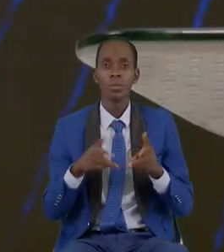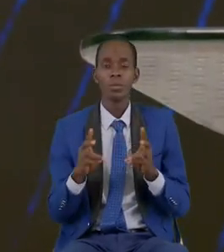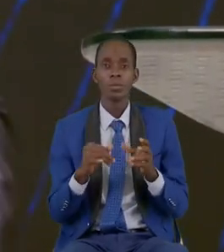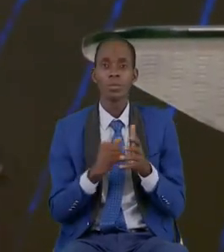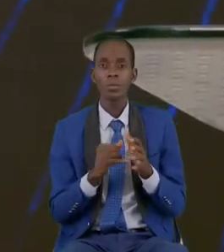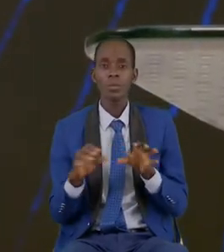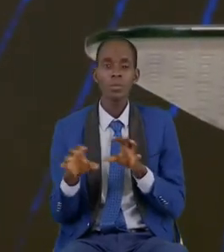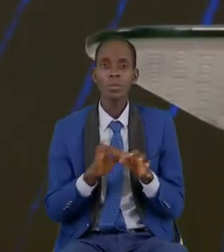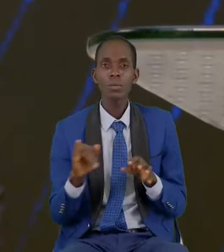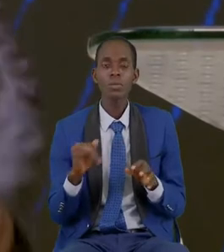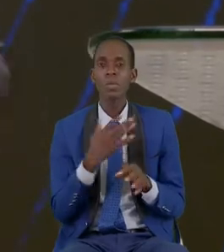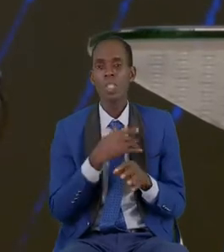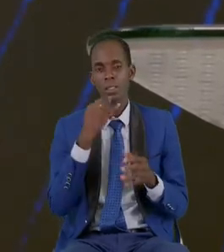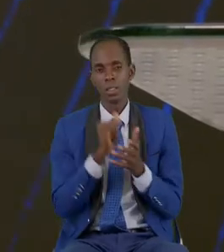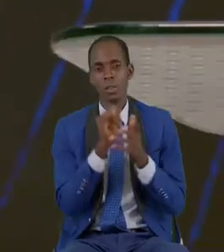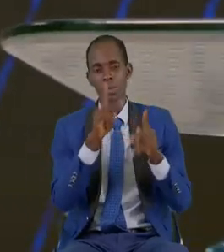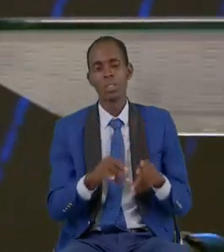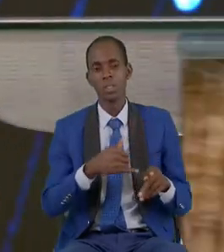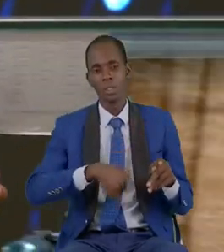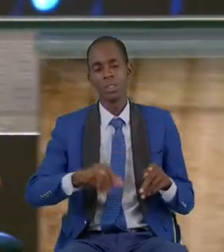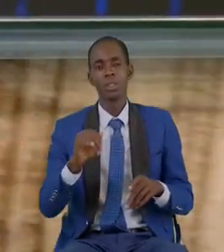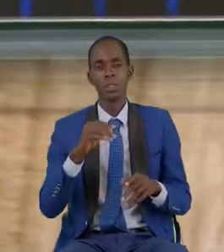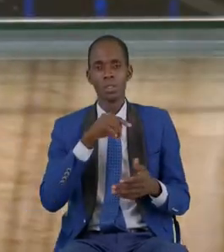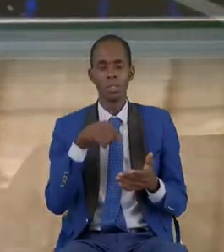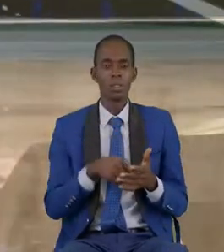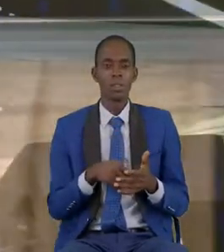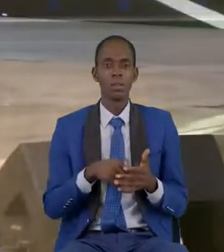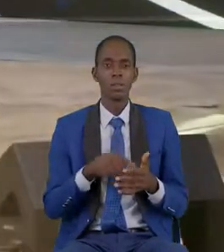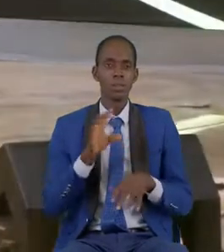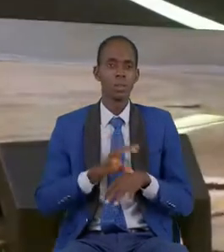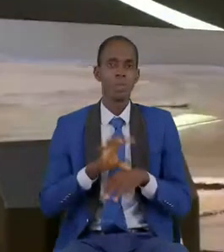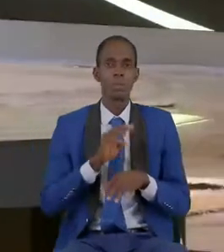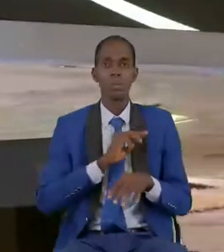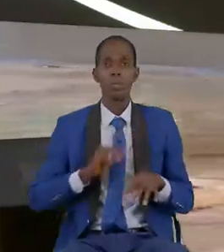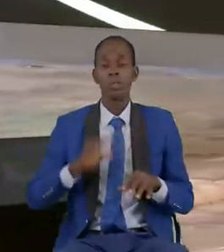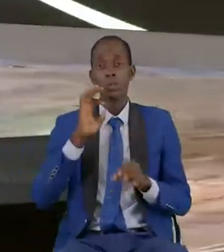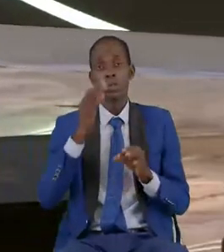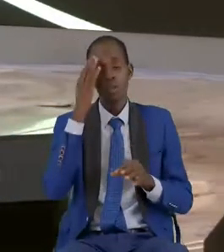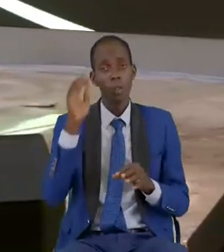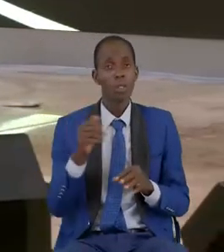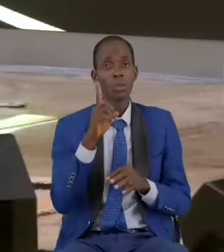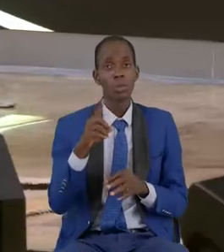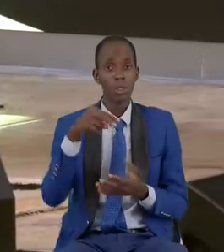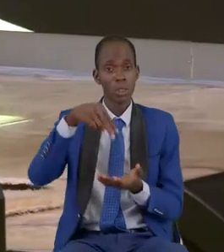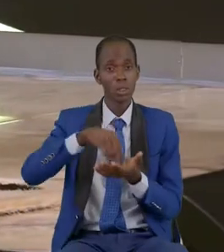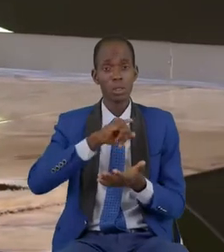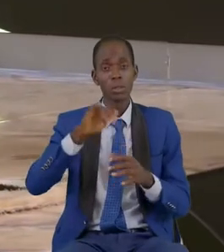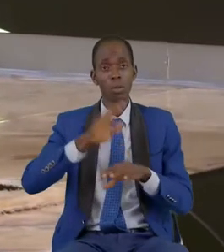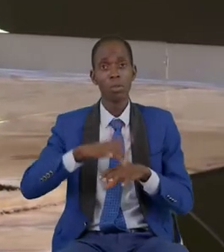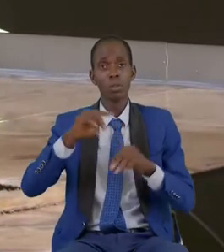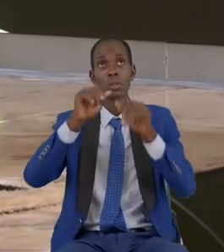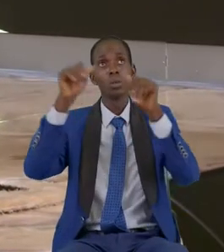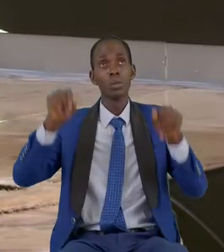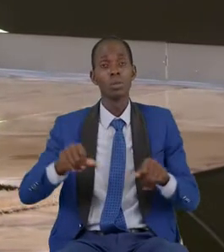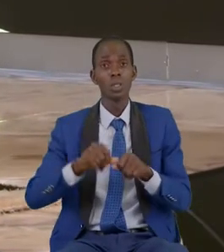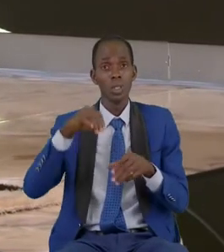a deeper life member. If you know anyone standing on the pulpit and preaching to you in our church,